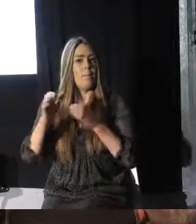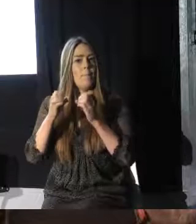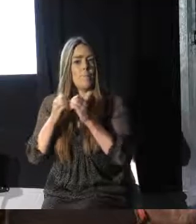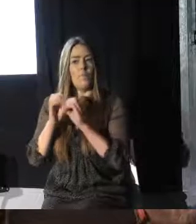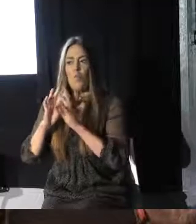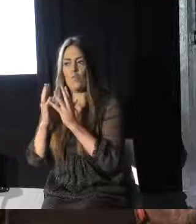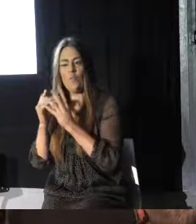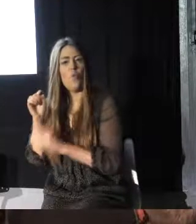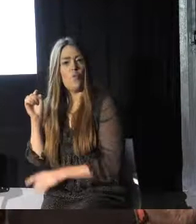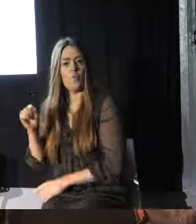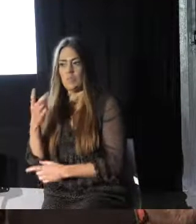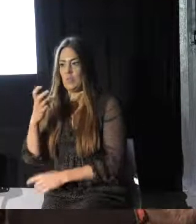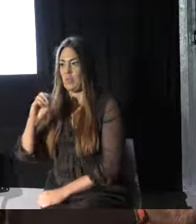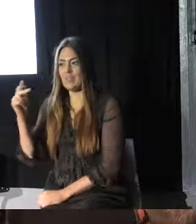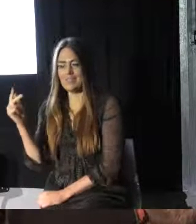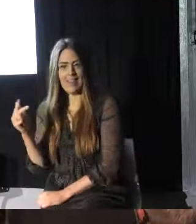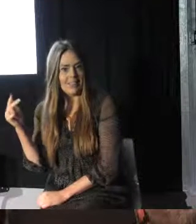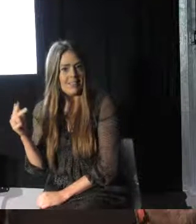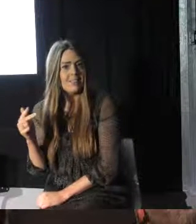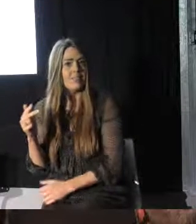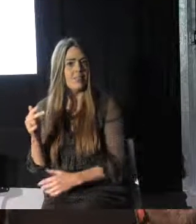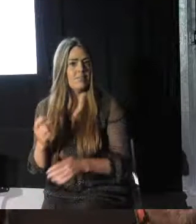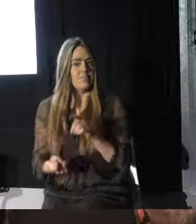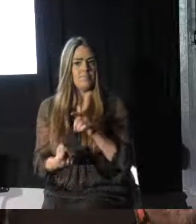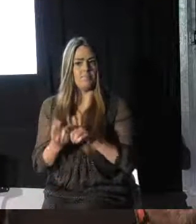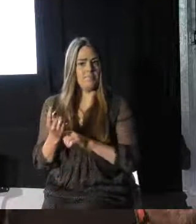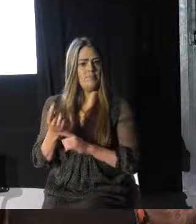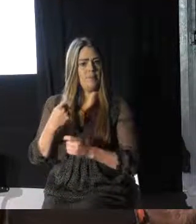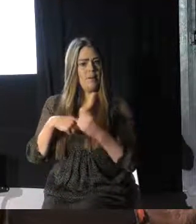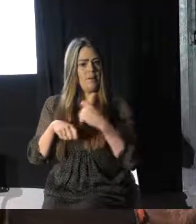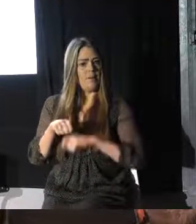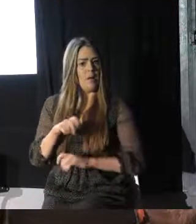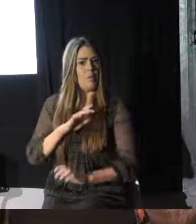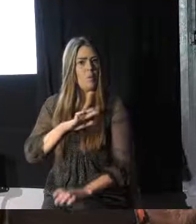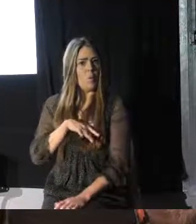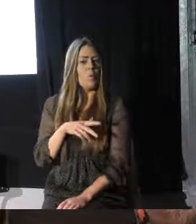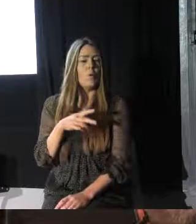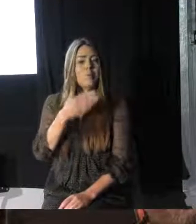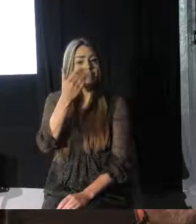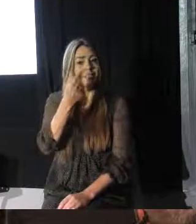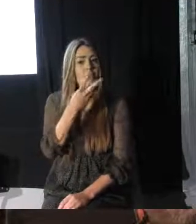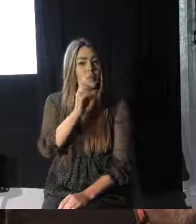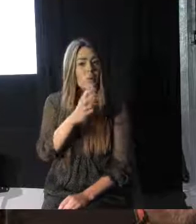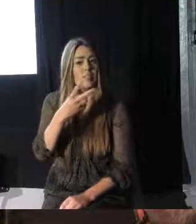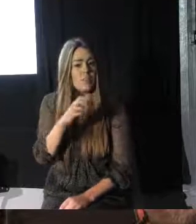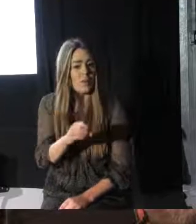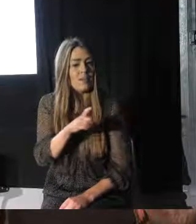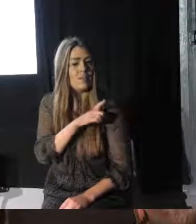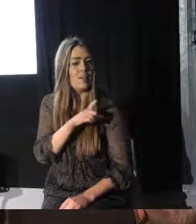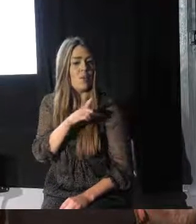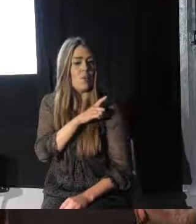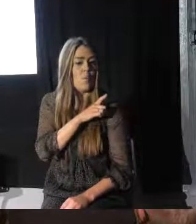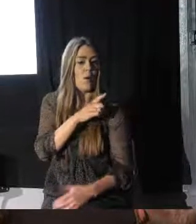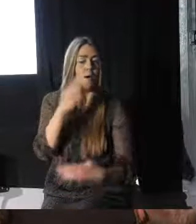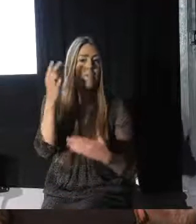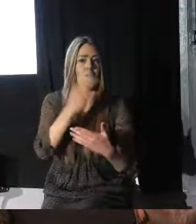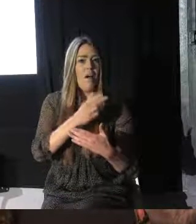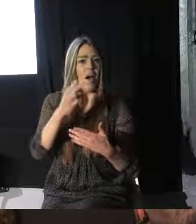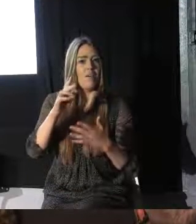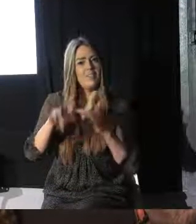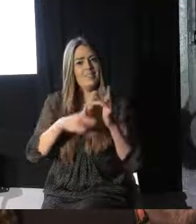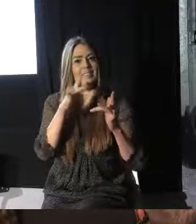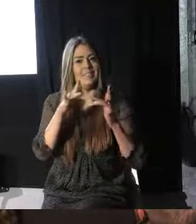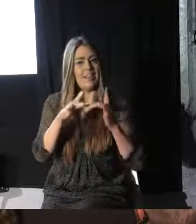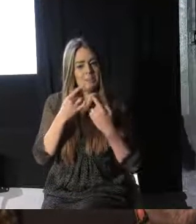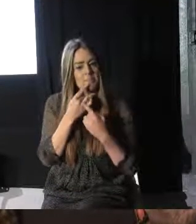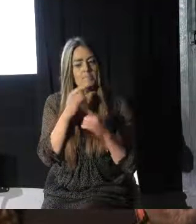to 18, suddenly fell into sharp relief in the summer of 2020 when, as ArtNet put it, this